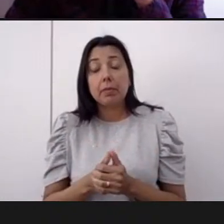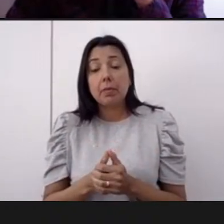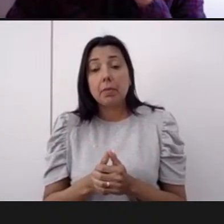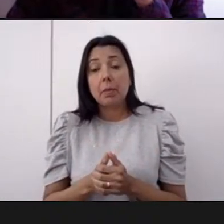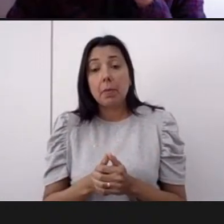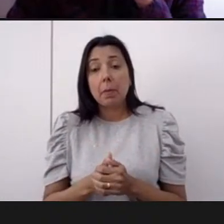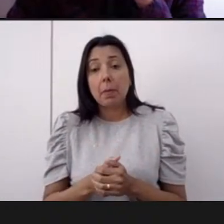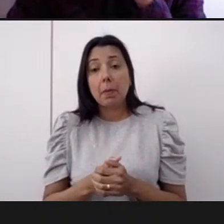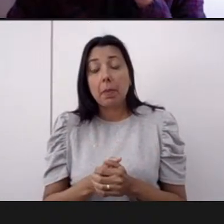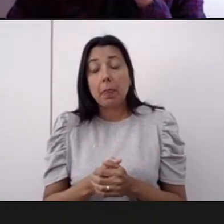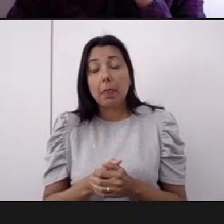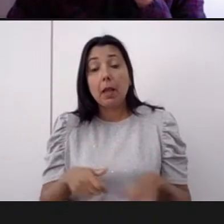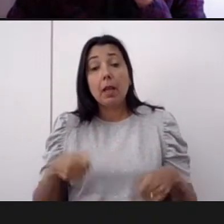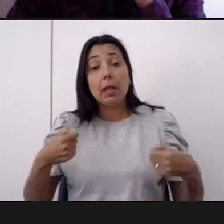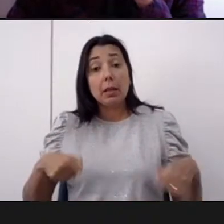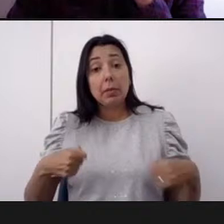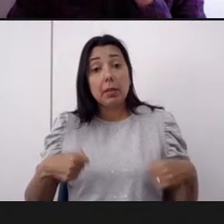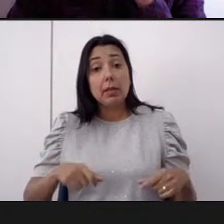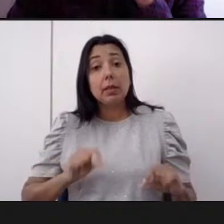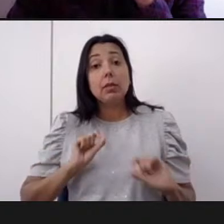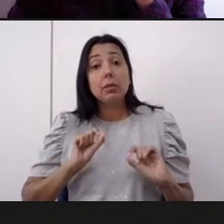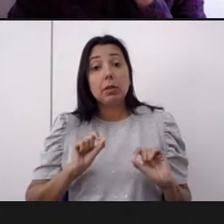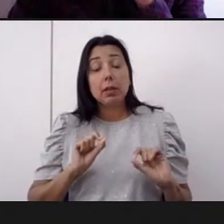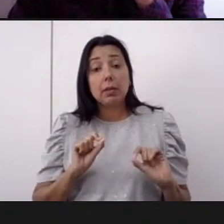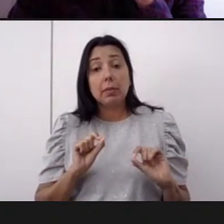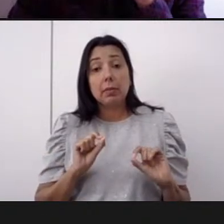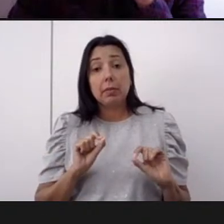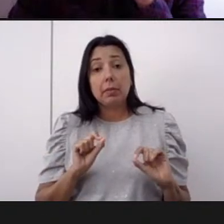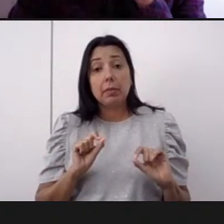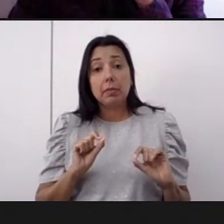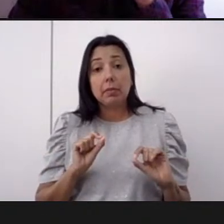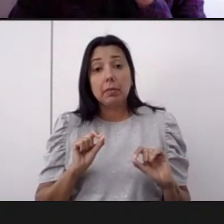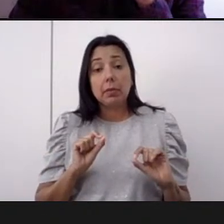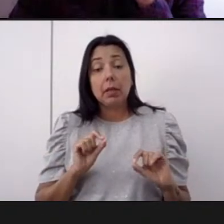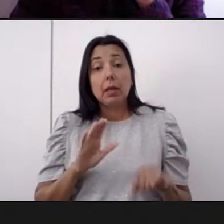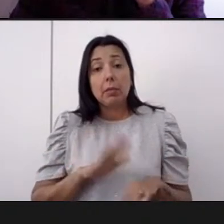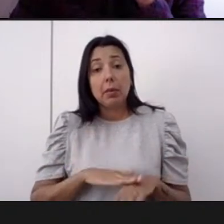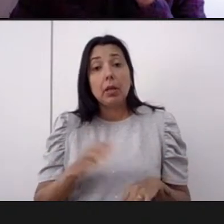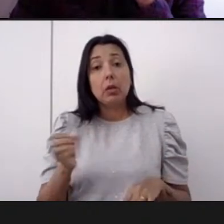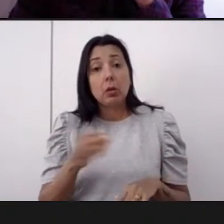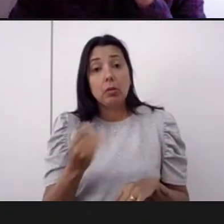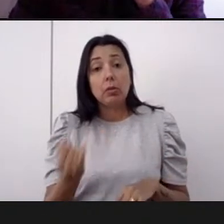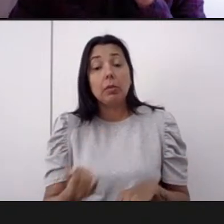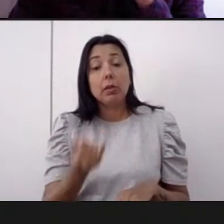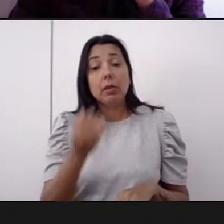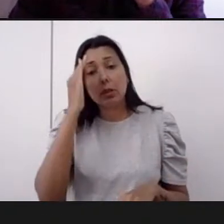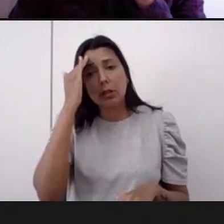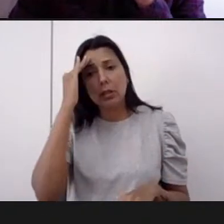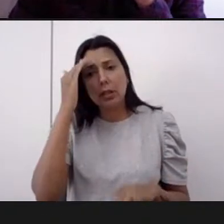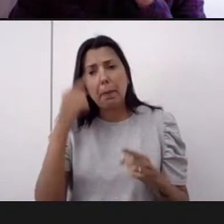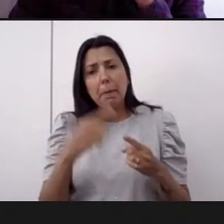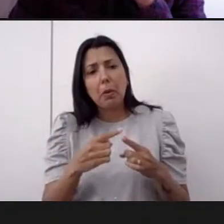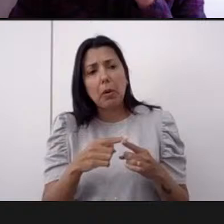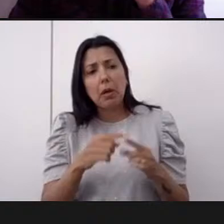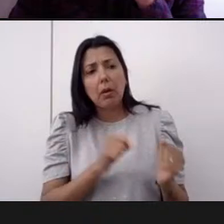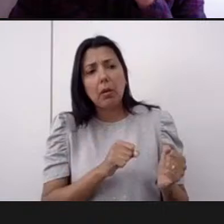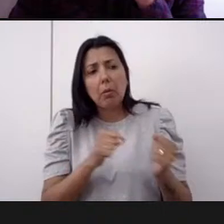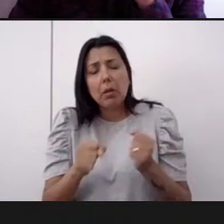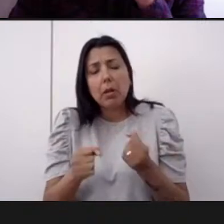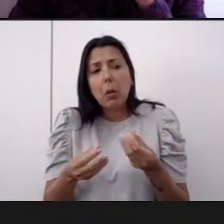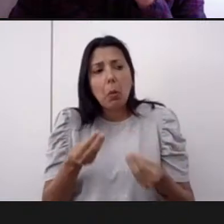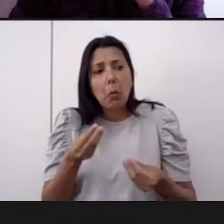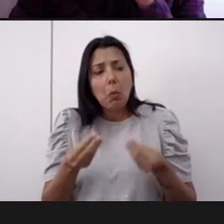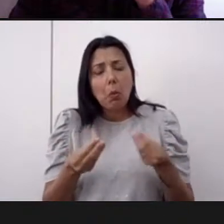it's very, I think, important to understand, because power balances will change with this, is that the